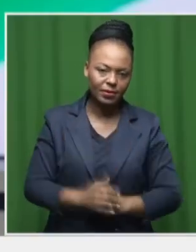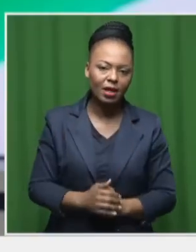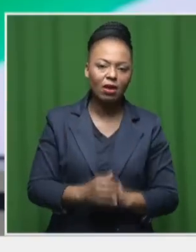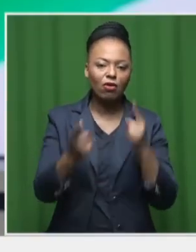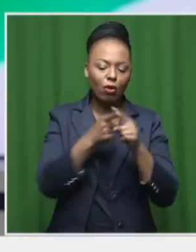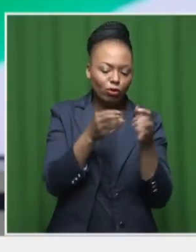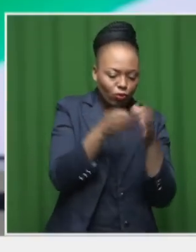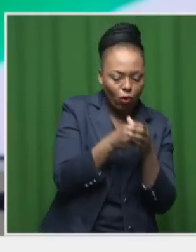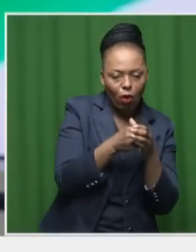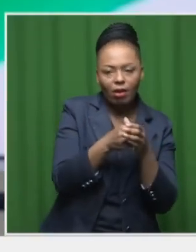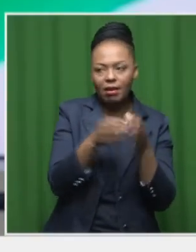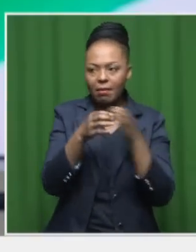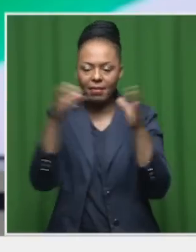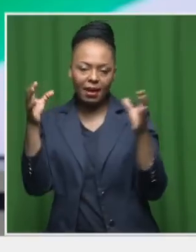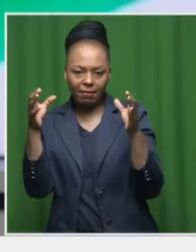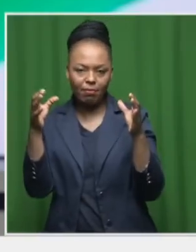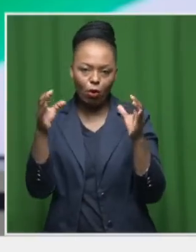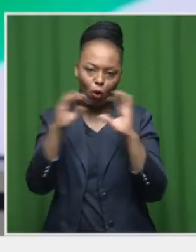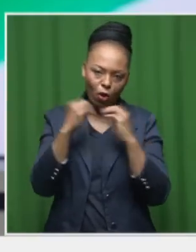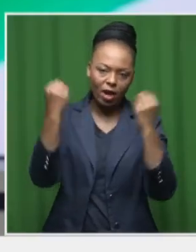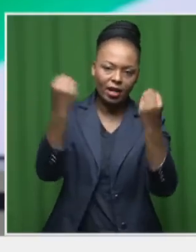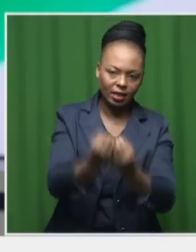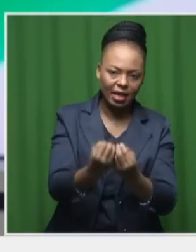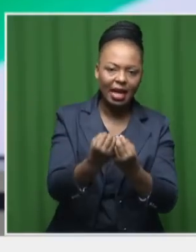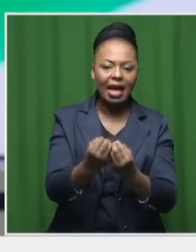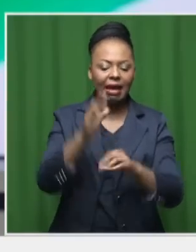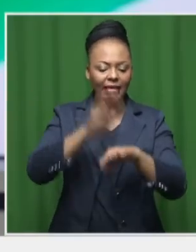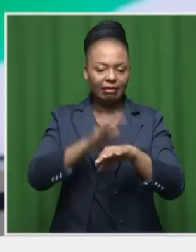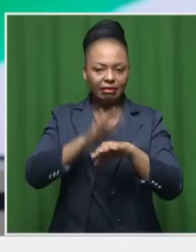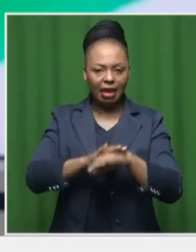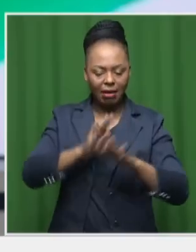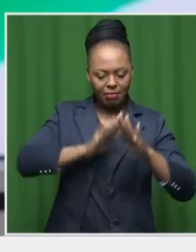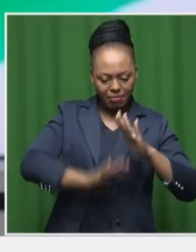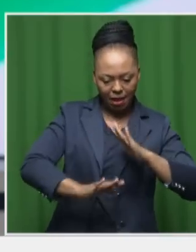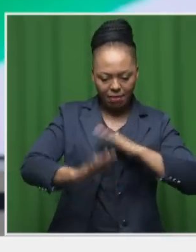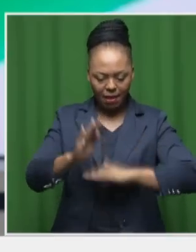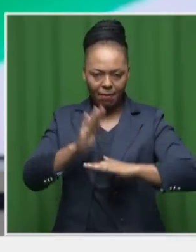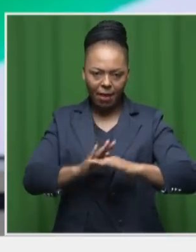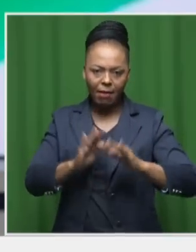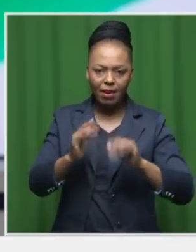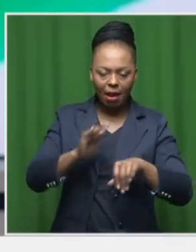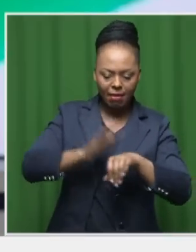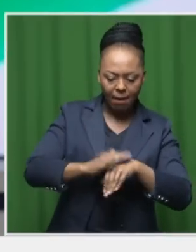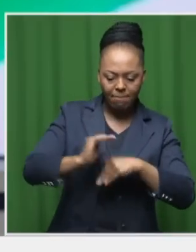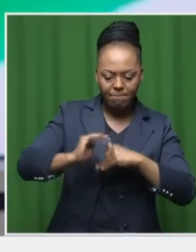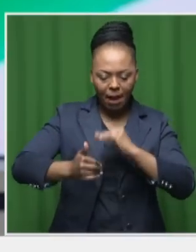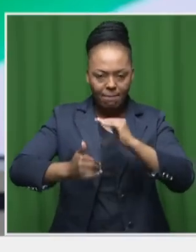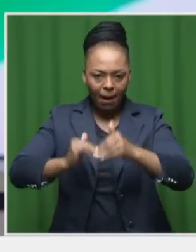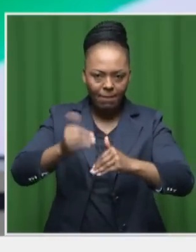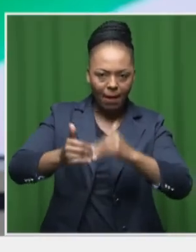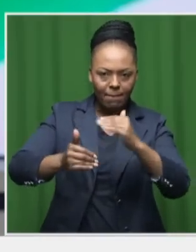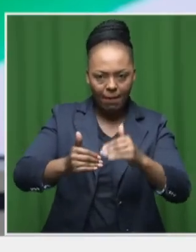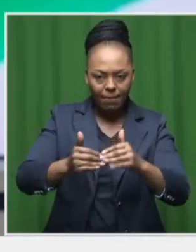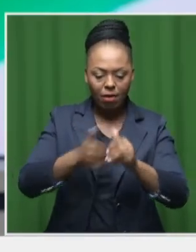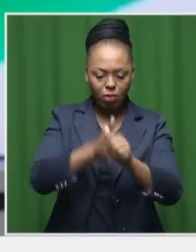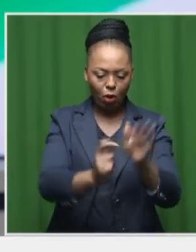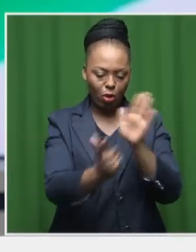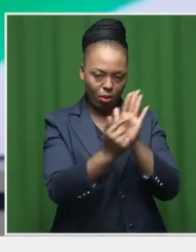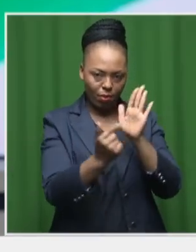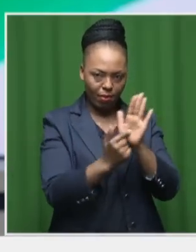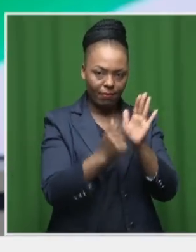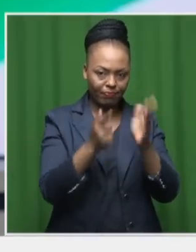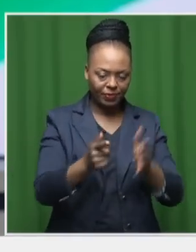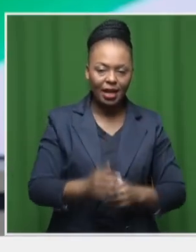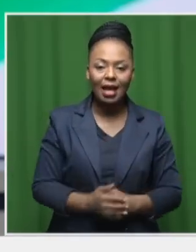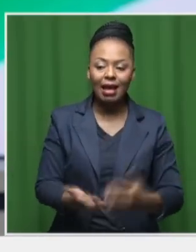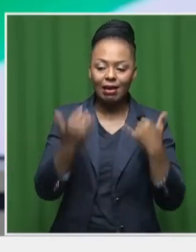organizations. We take our time and we do that on a pro bono basis. And the reason we do that is because we believe in the South African economy.